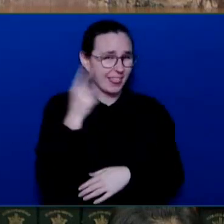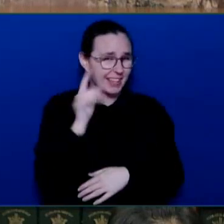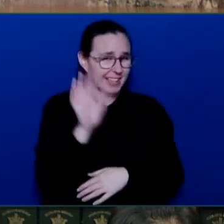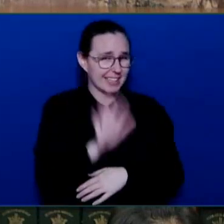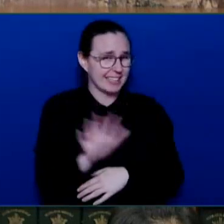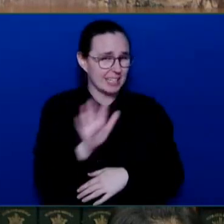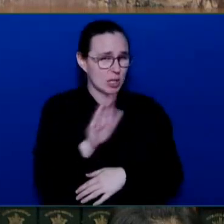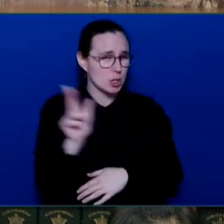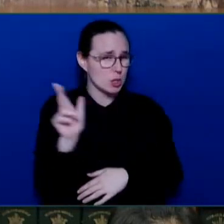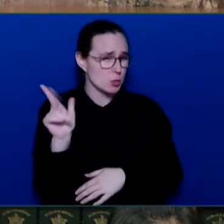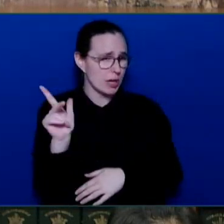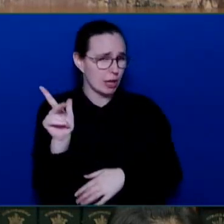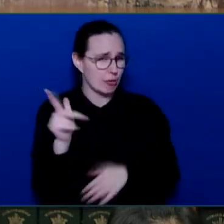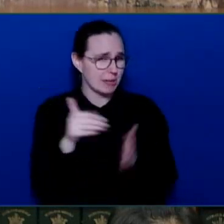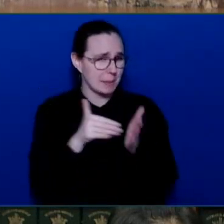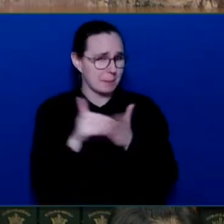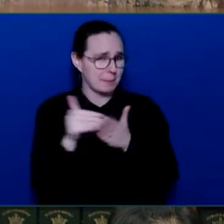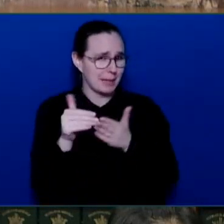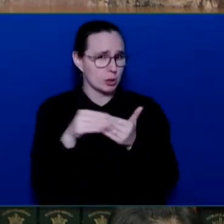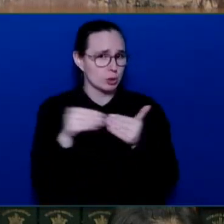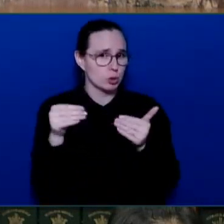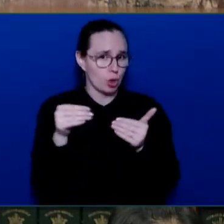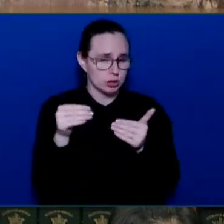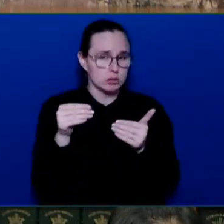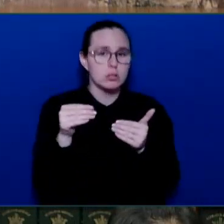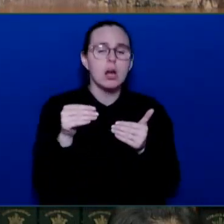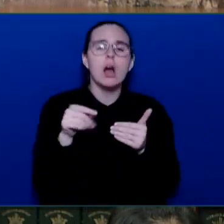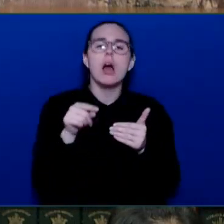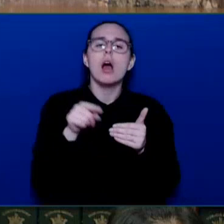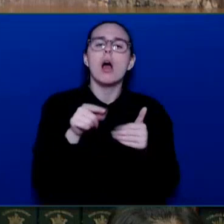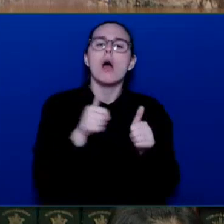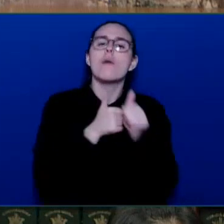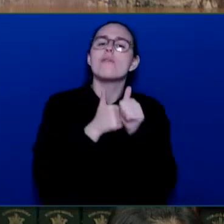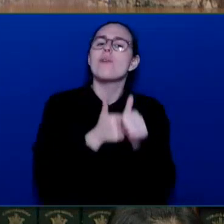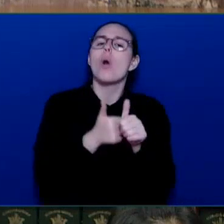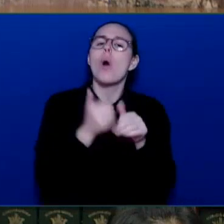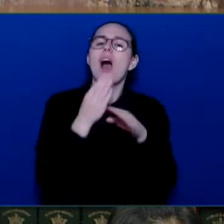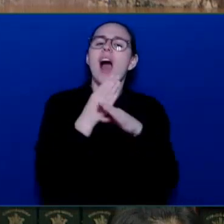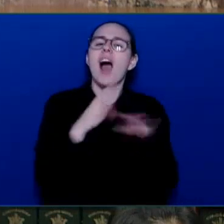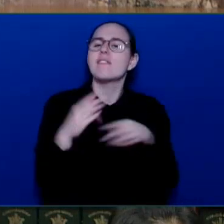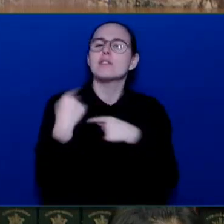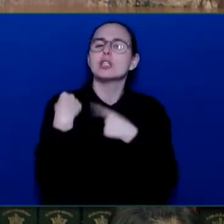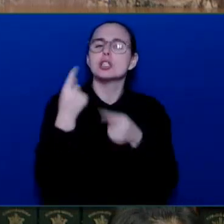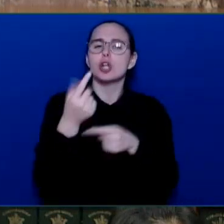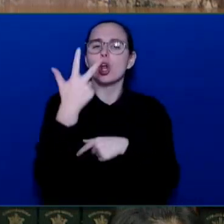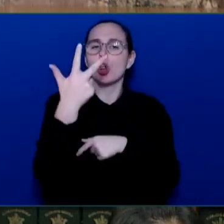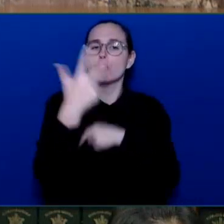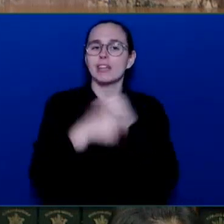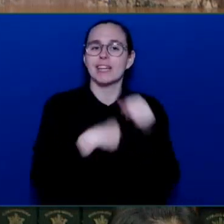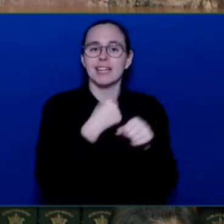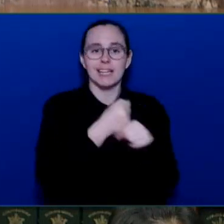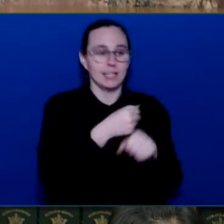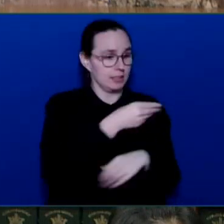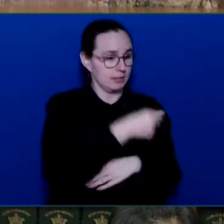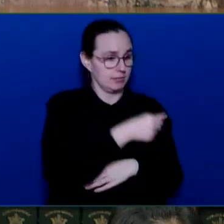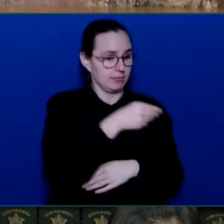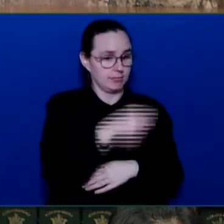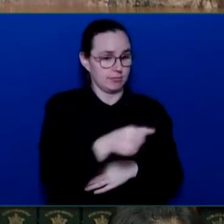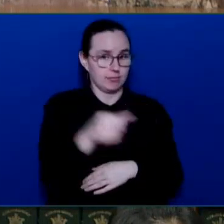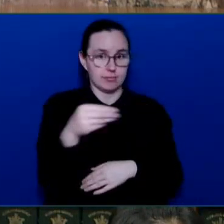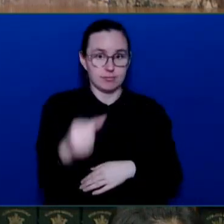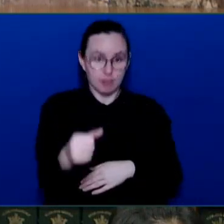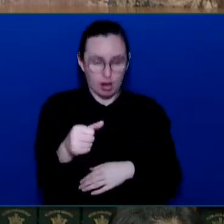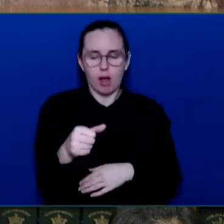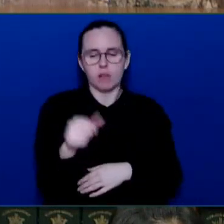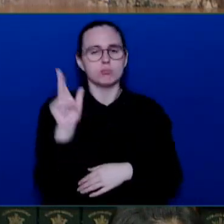has been spent over the last 3 years, and it is there to anticipate the expense that's going to be